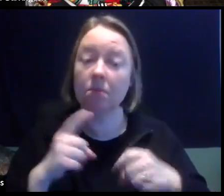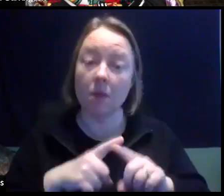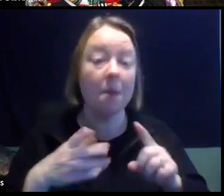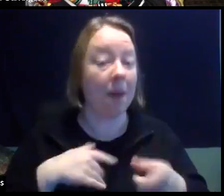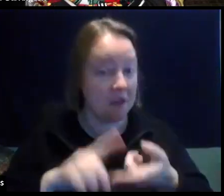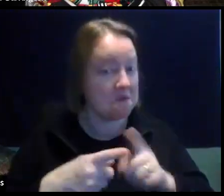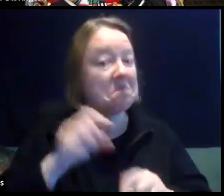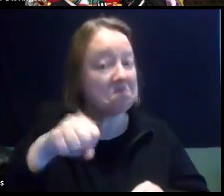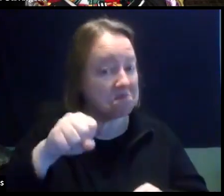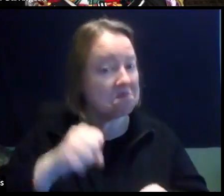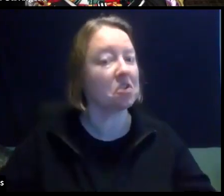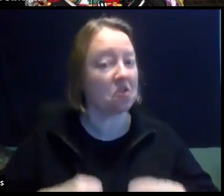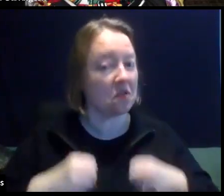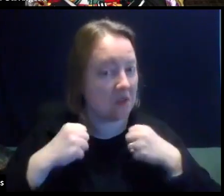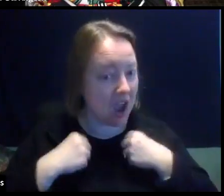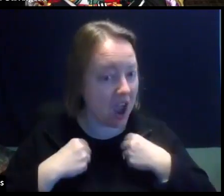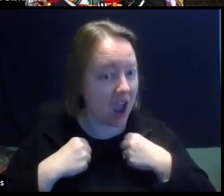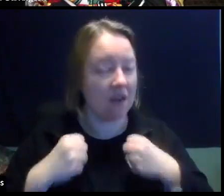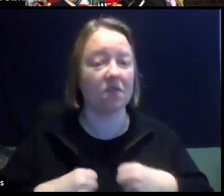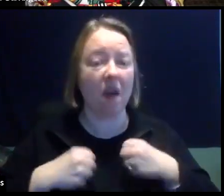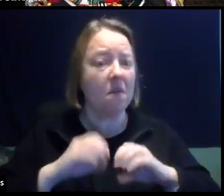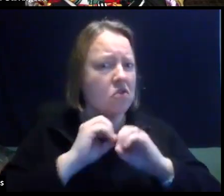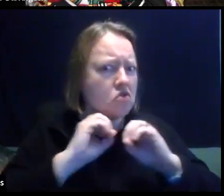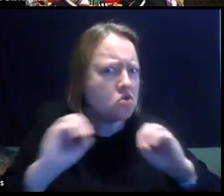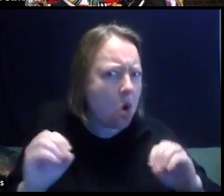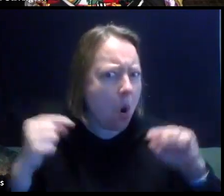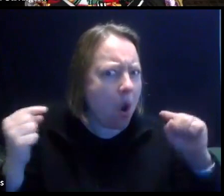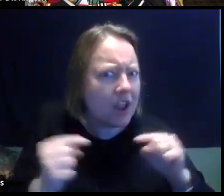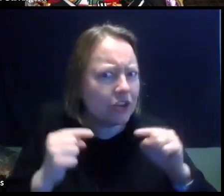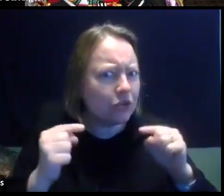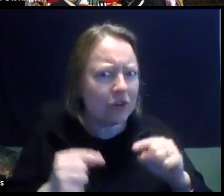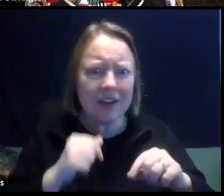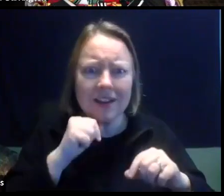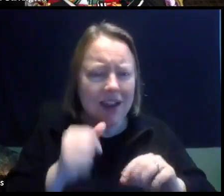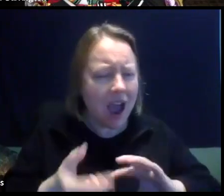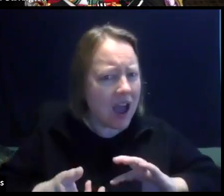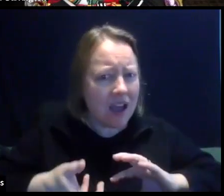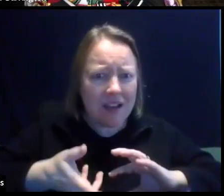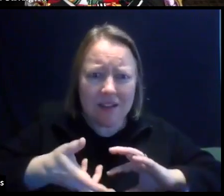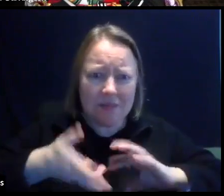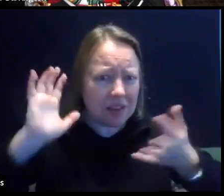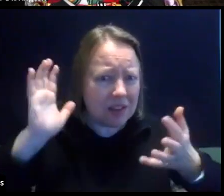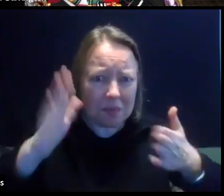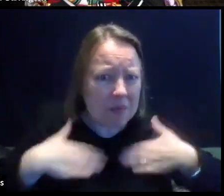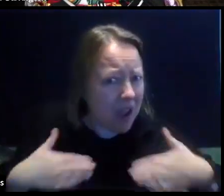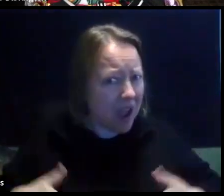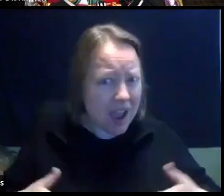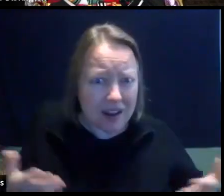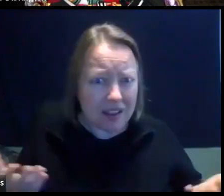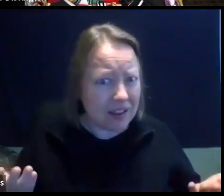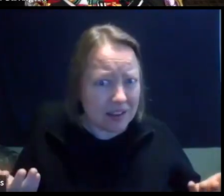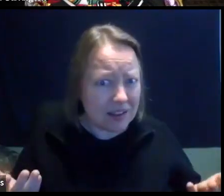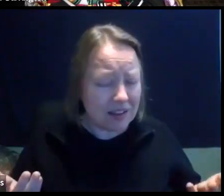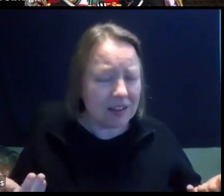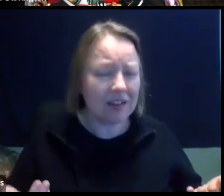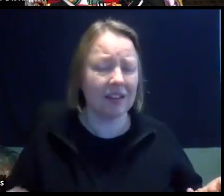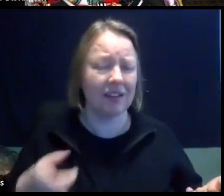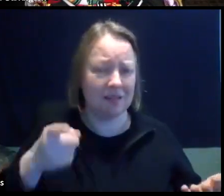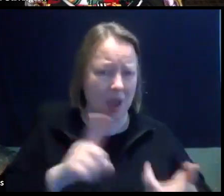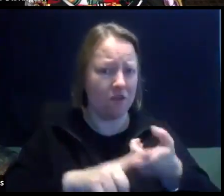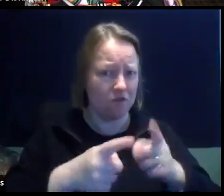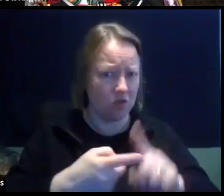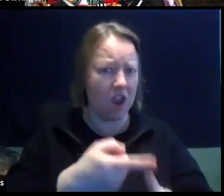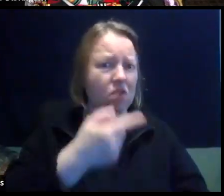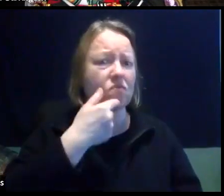survive, he survived without injury or upset to his person. And he told me